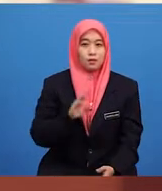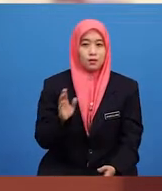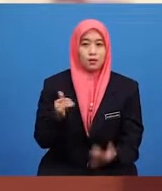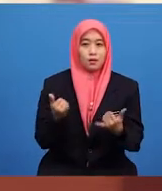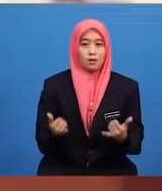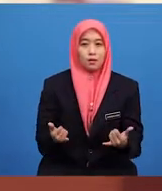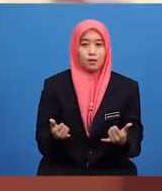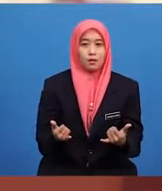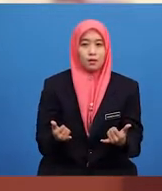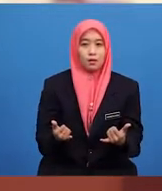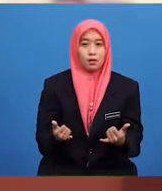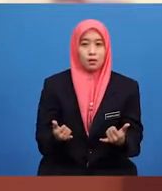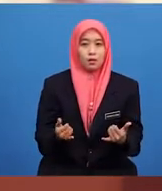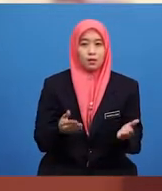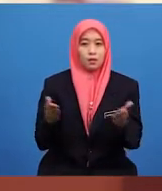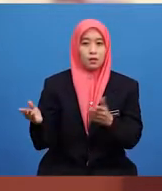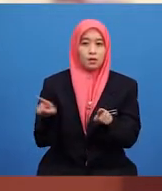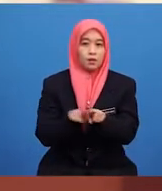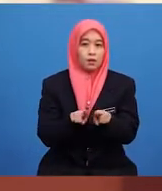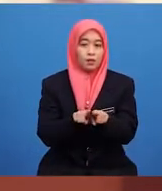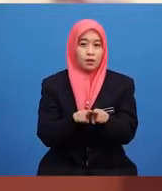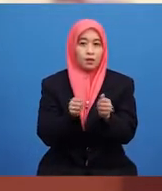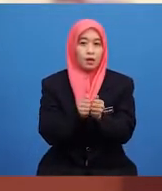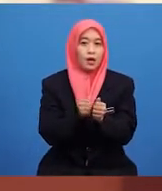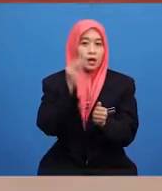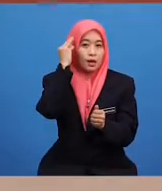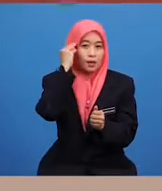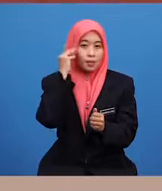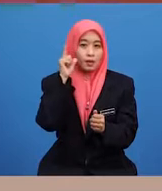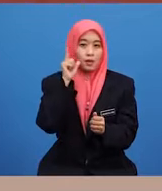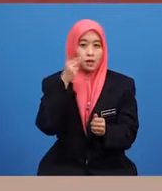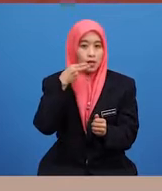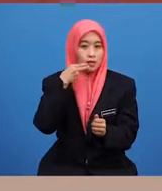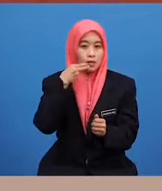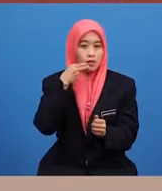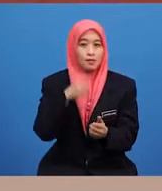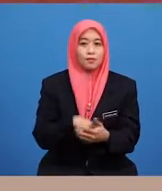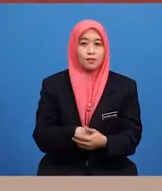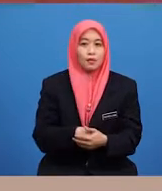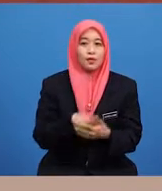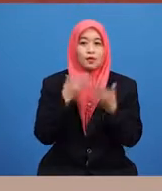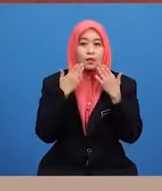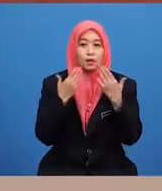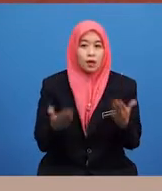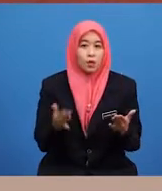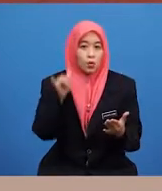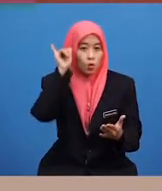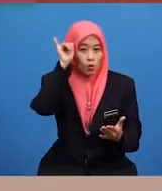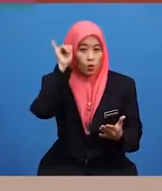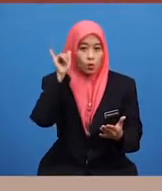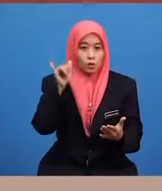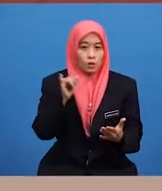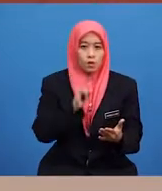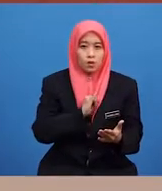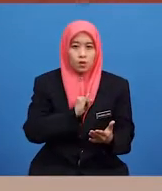Now, let's get back to Miss Hazarin. Thank you, Yolo. I didn't know